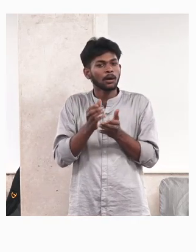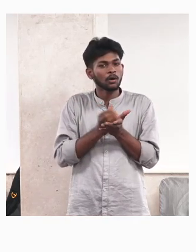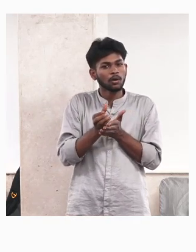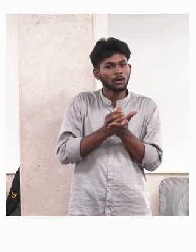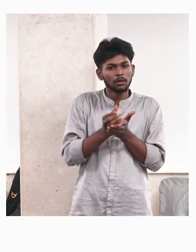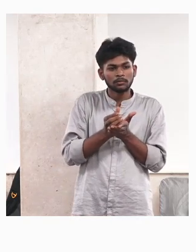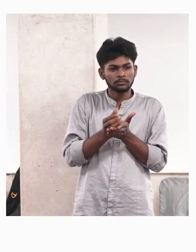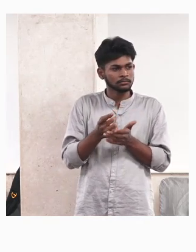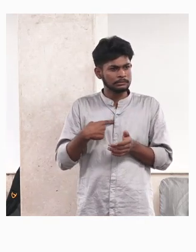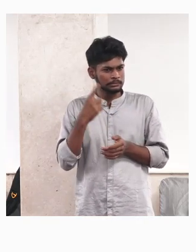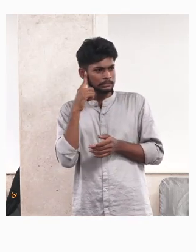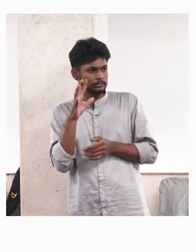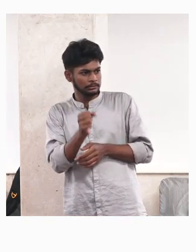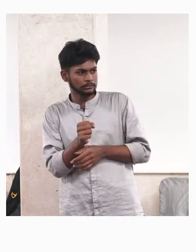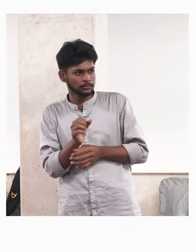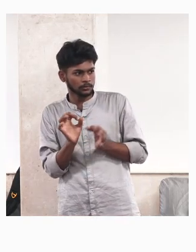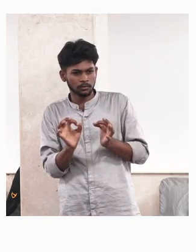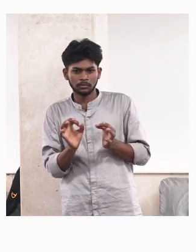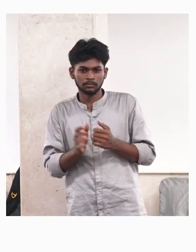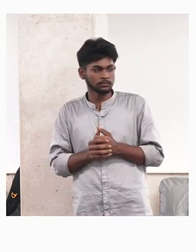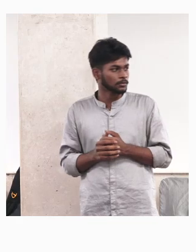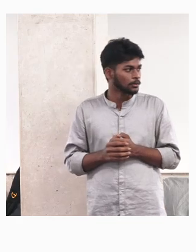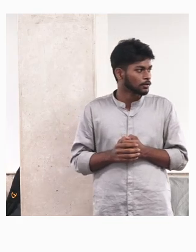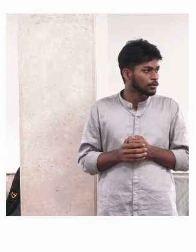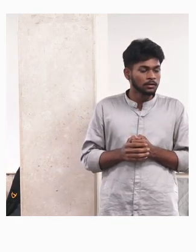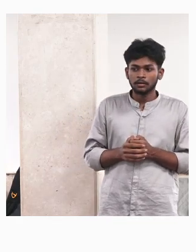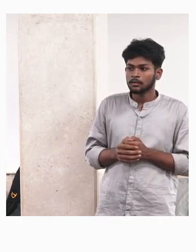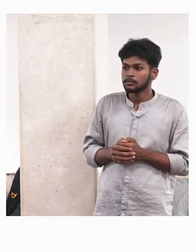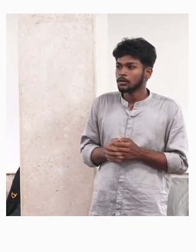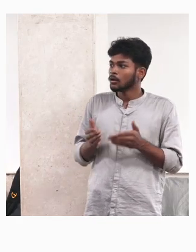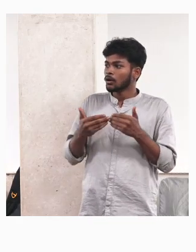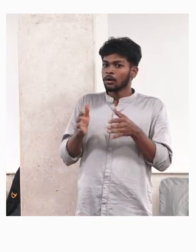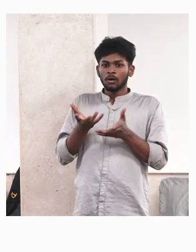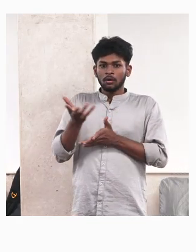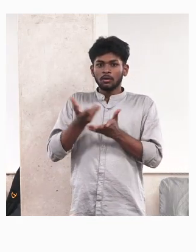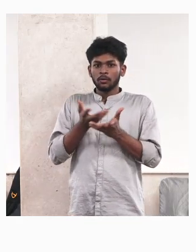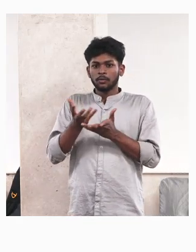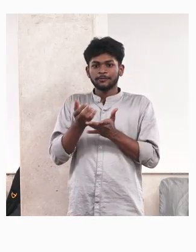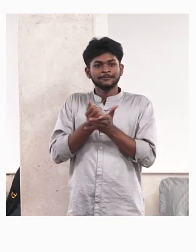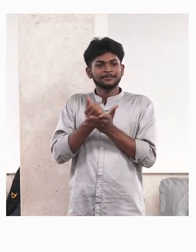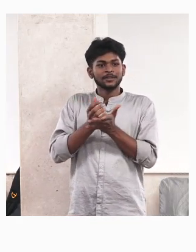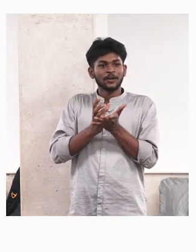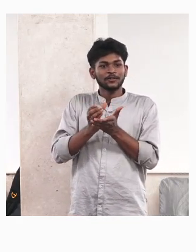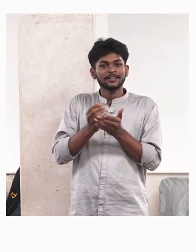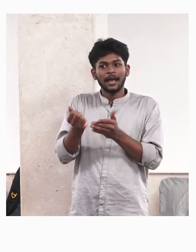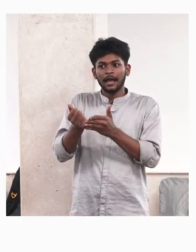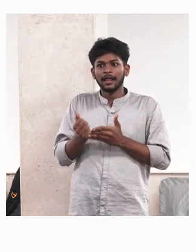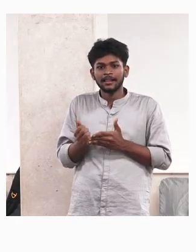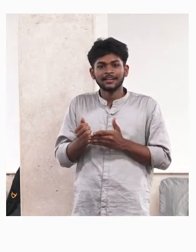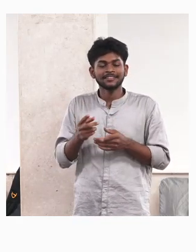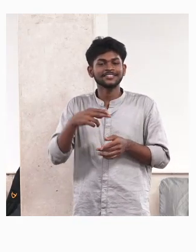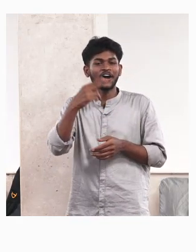am I audible? Yeah, okay. The open dialogue course, it really taught me the art of listening,